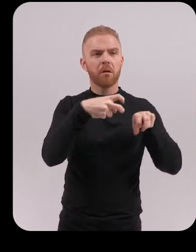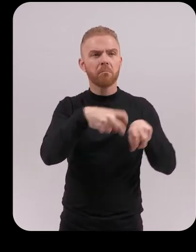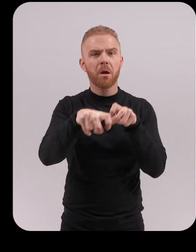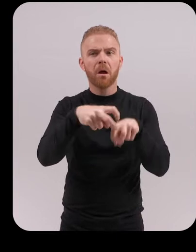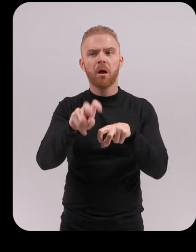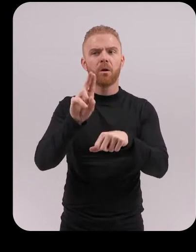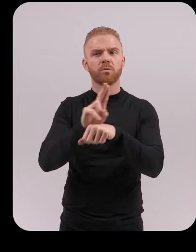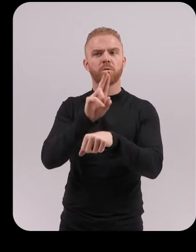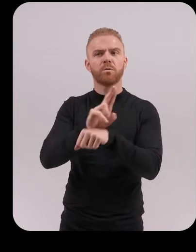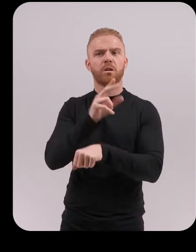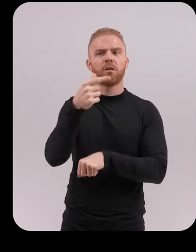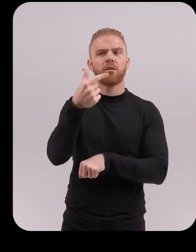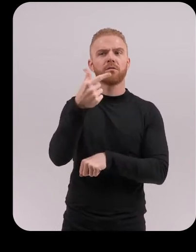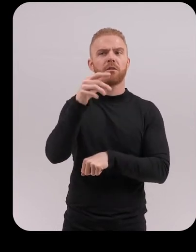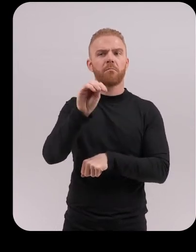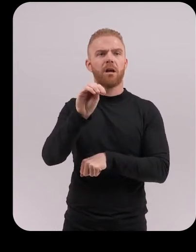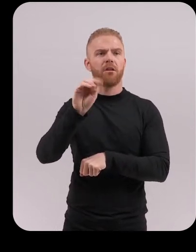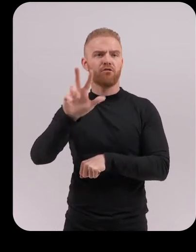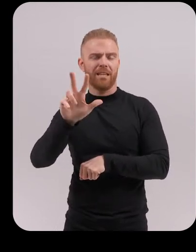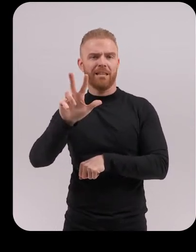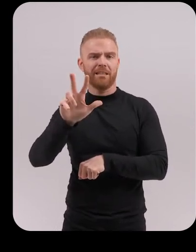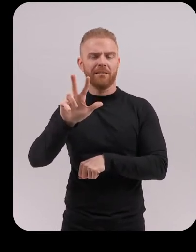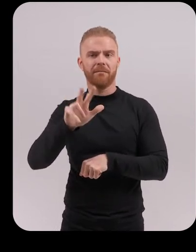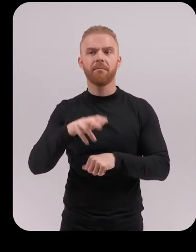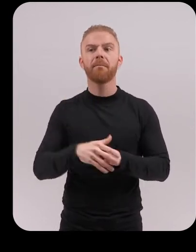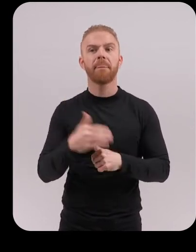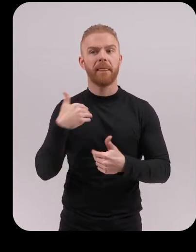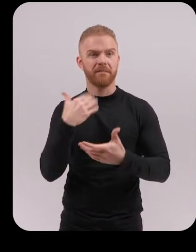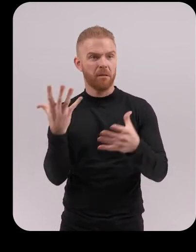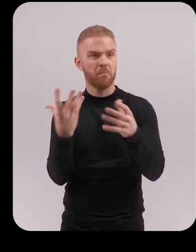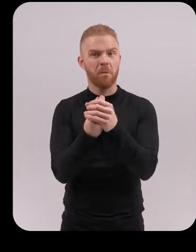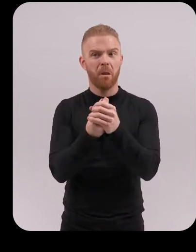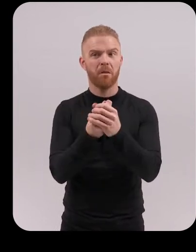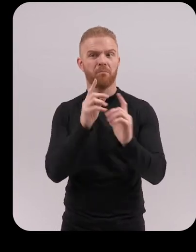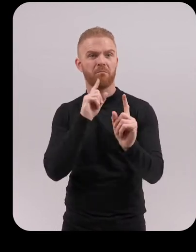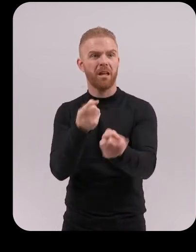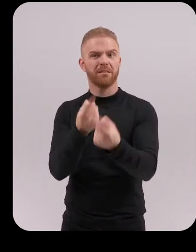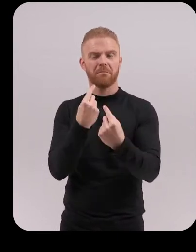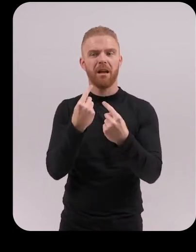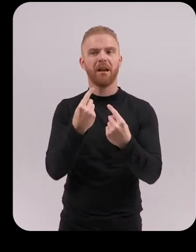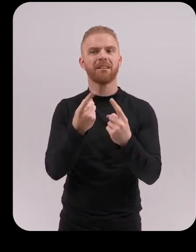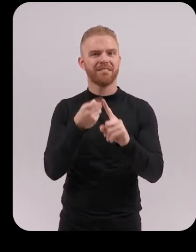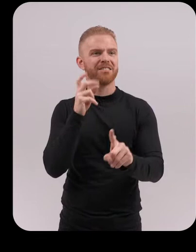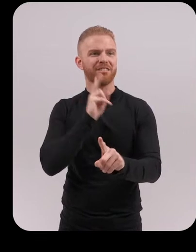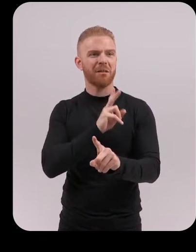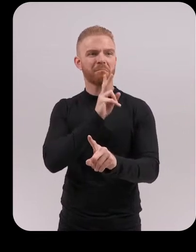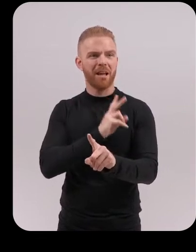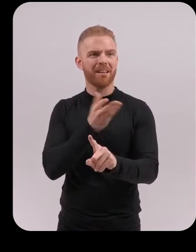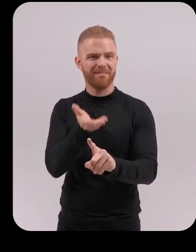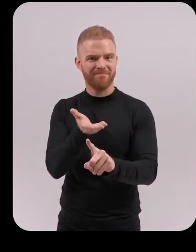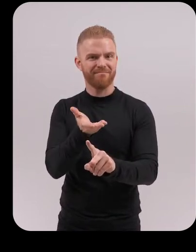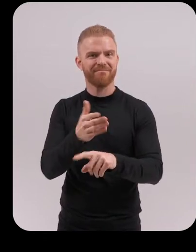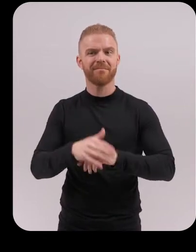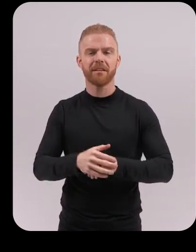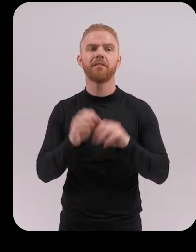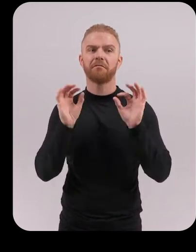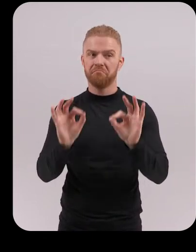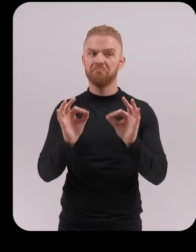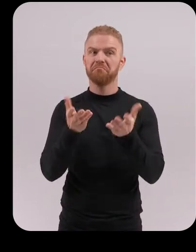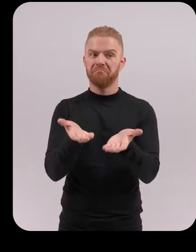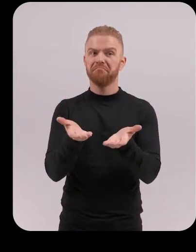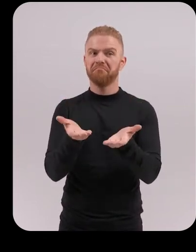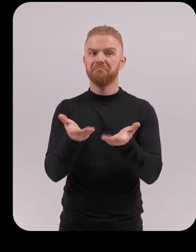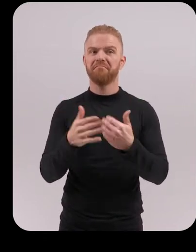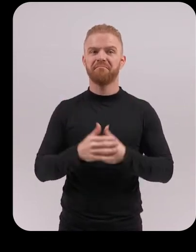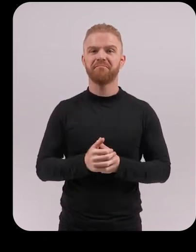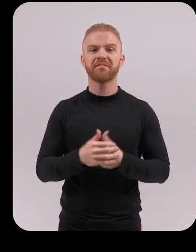3. So with all these put together, we would get a multimodal response back from the Gemini model. Okay, so here it is. All right, so we have a